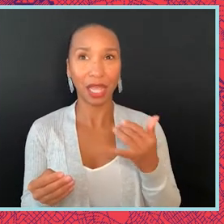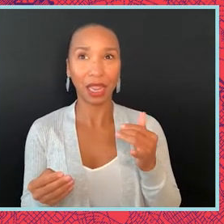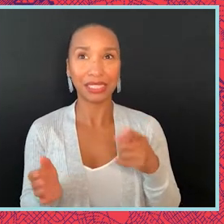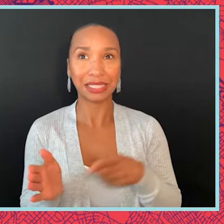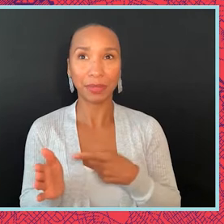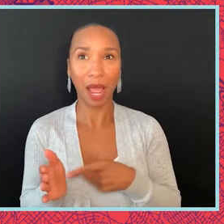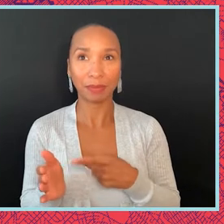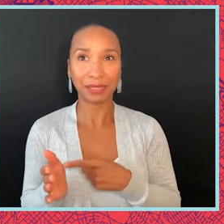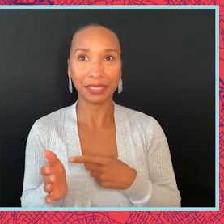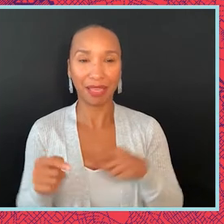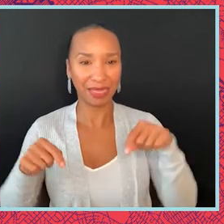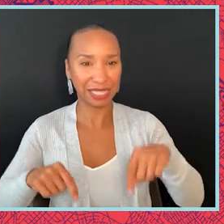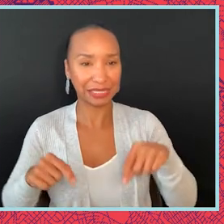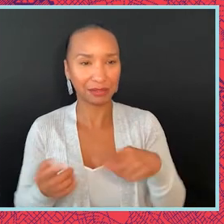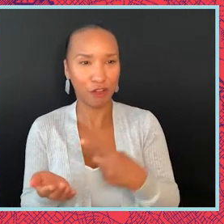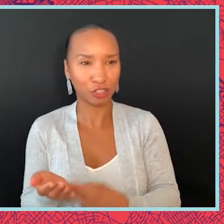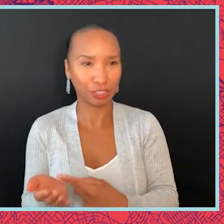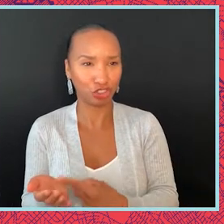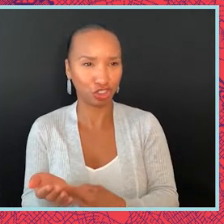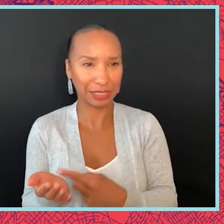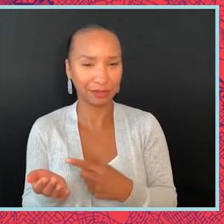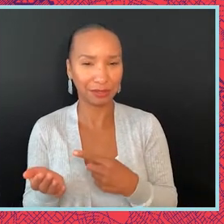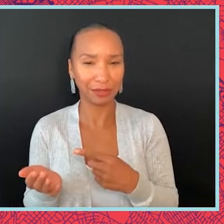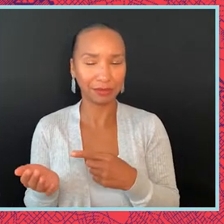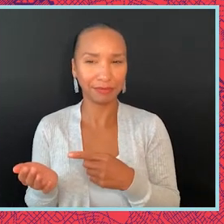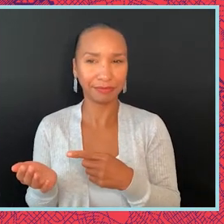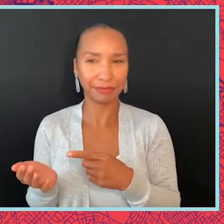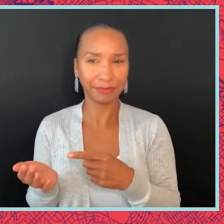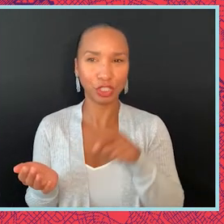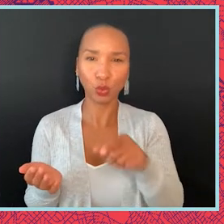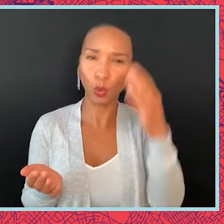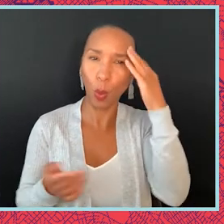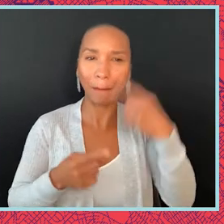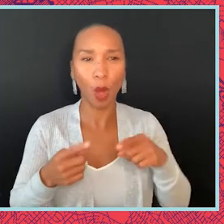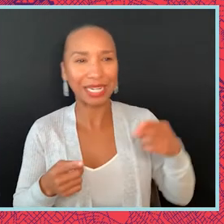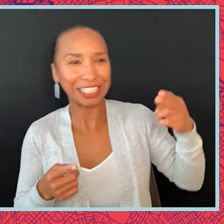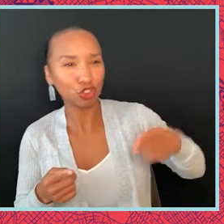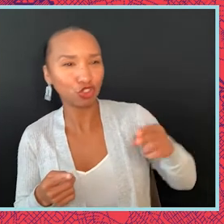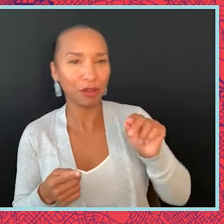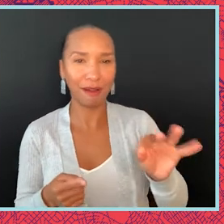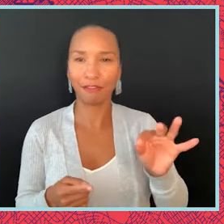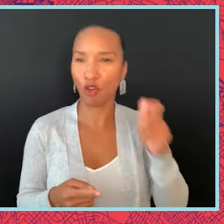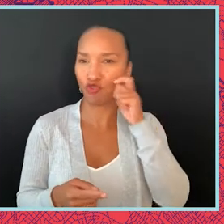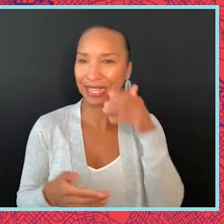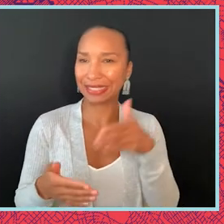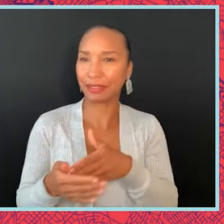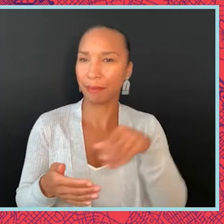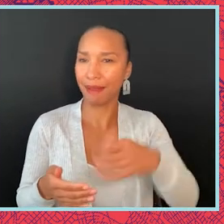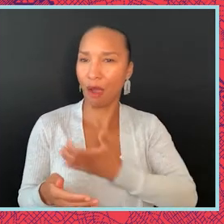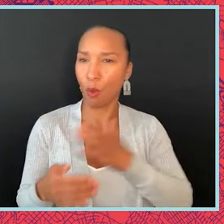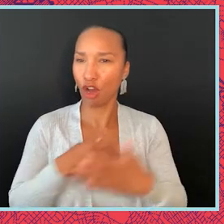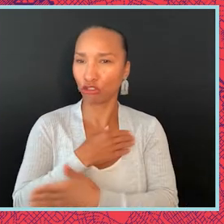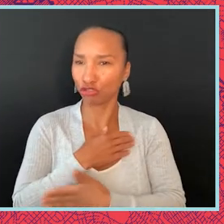think sometimes in this conversation, you know, about the history of racism in